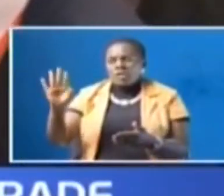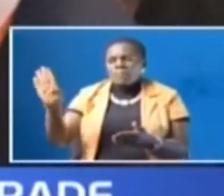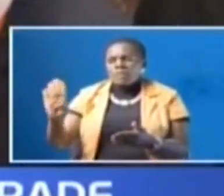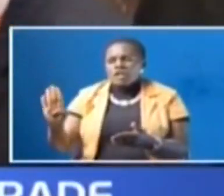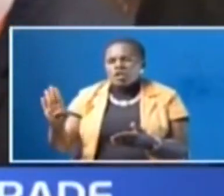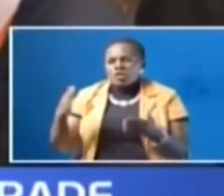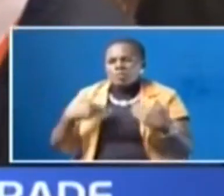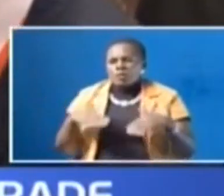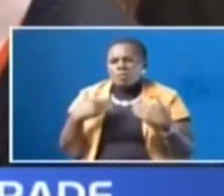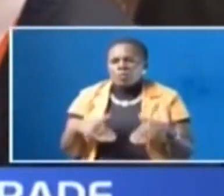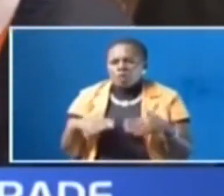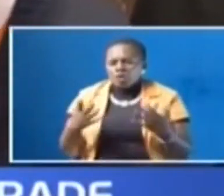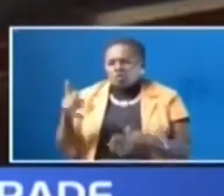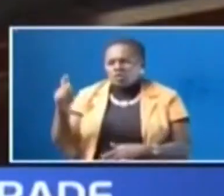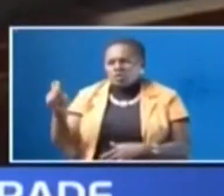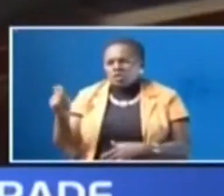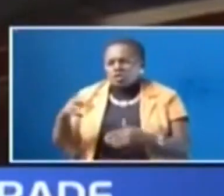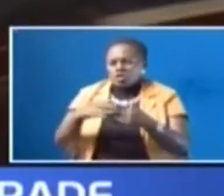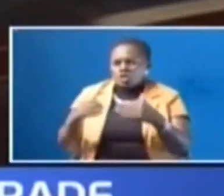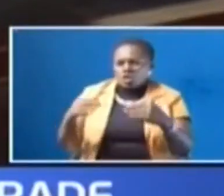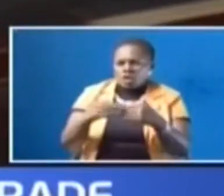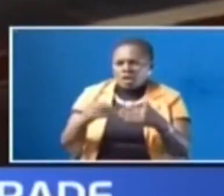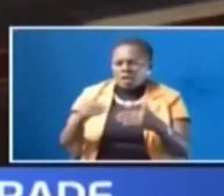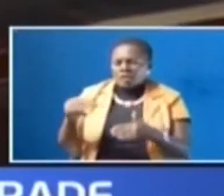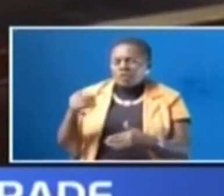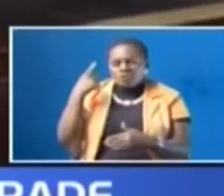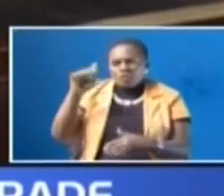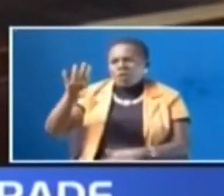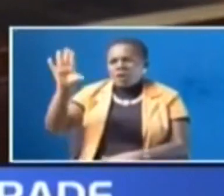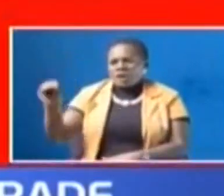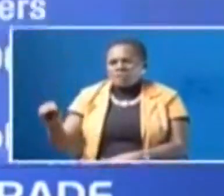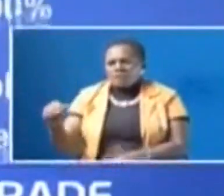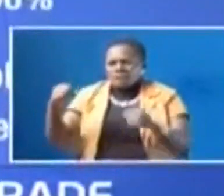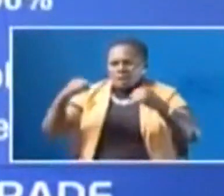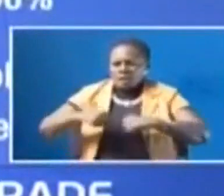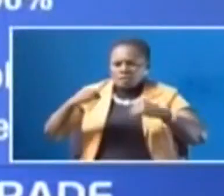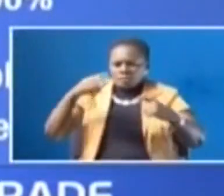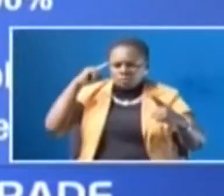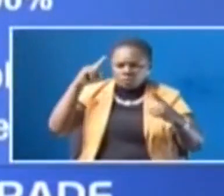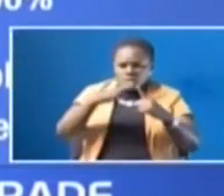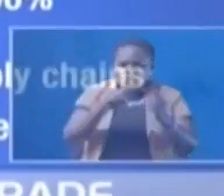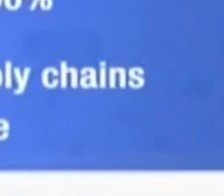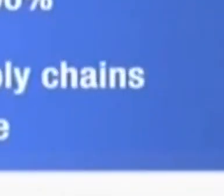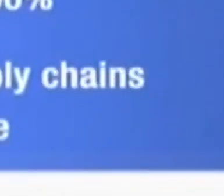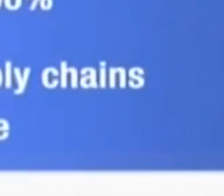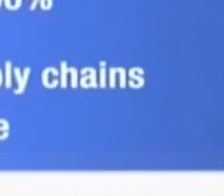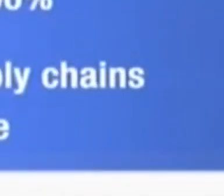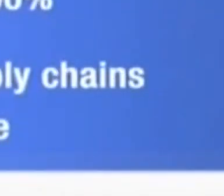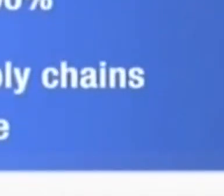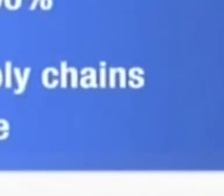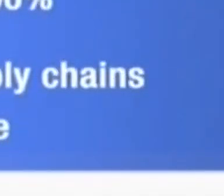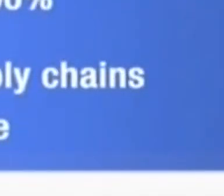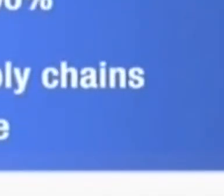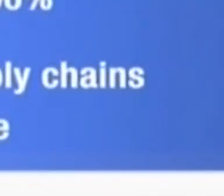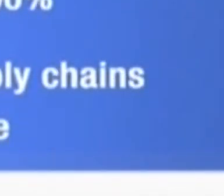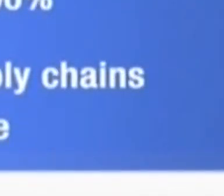a $3.4 trillion economic bloc for the continent. The agreement aims to remove barriers to trade, including tariffs